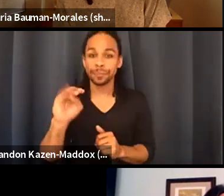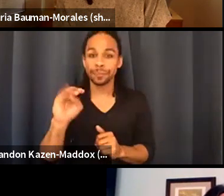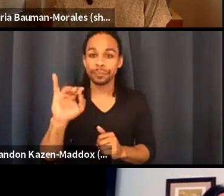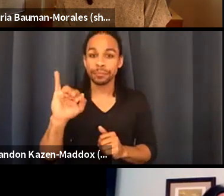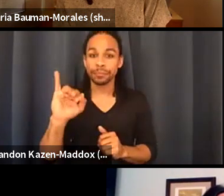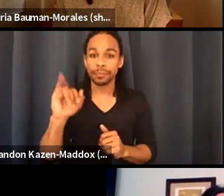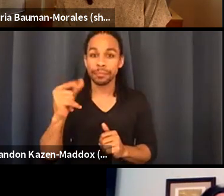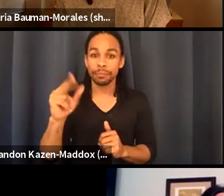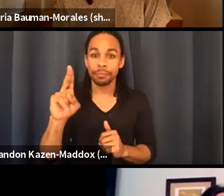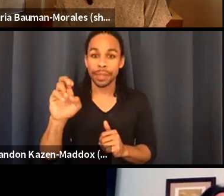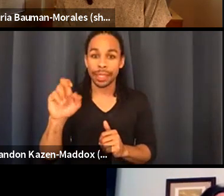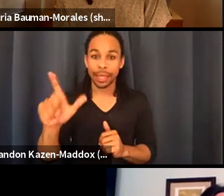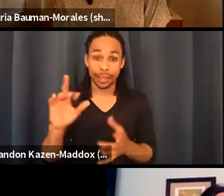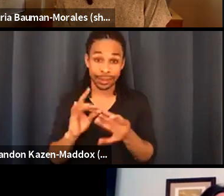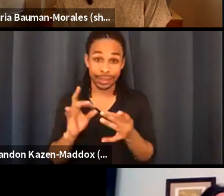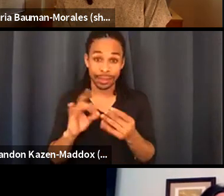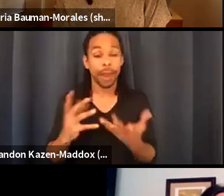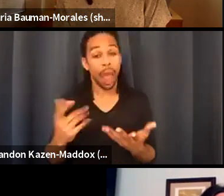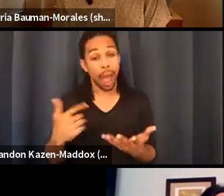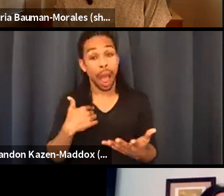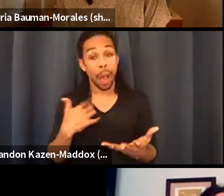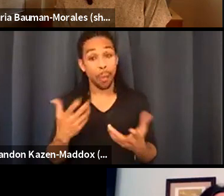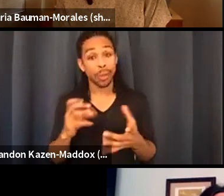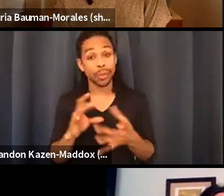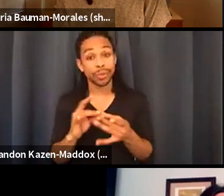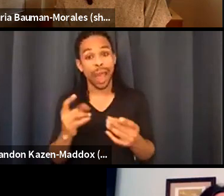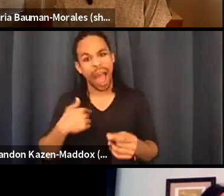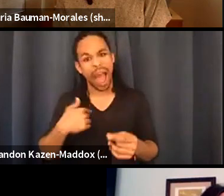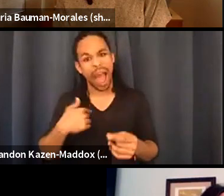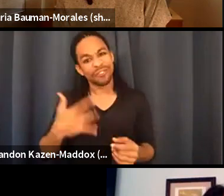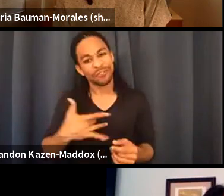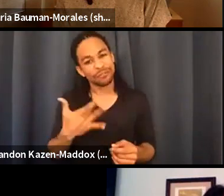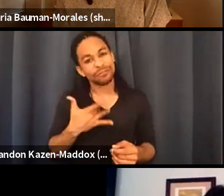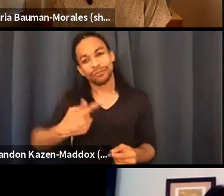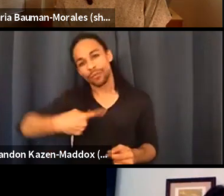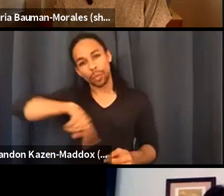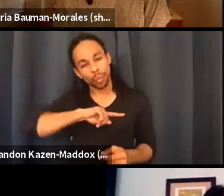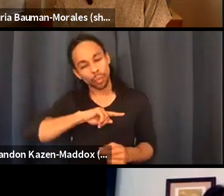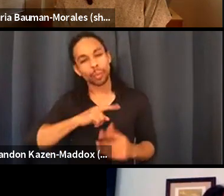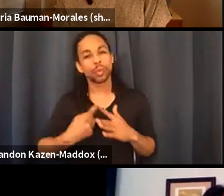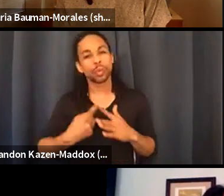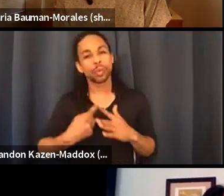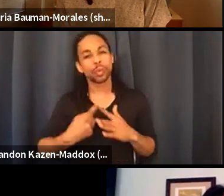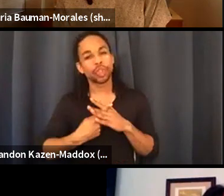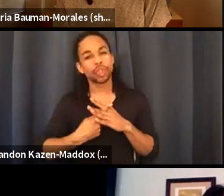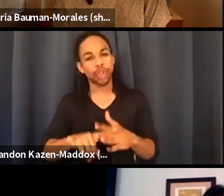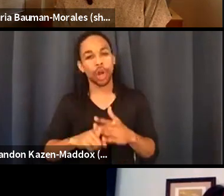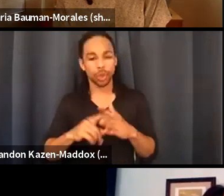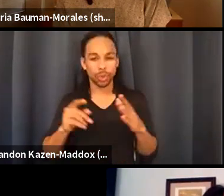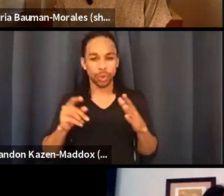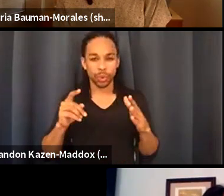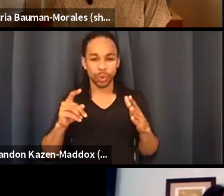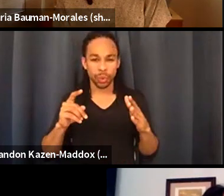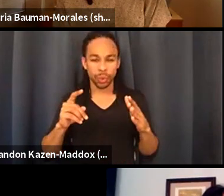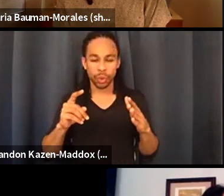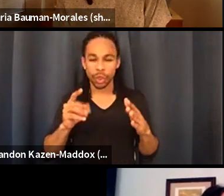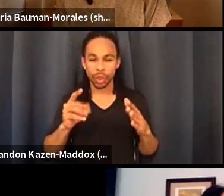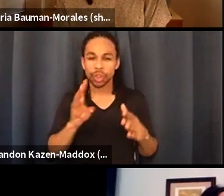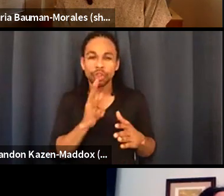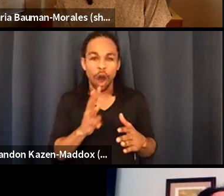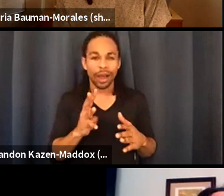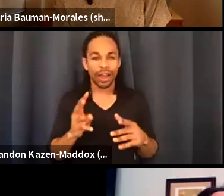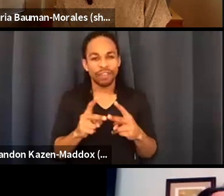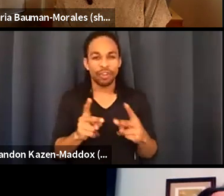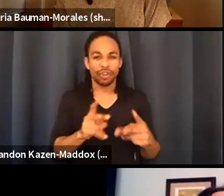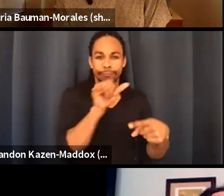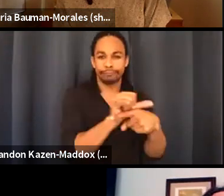jargony place. And I'm just really thinking about artists and dancers and performers and who has